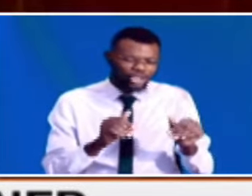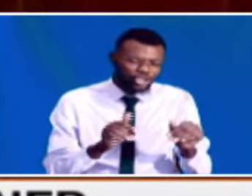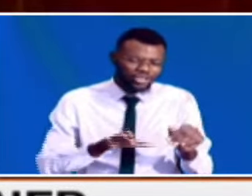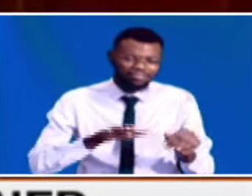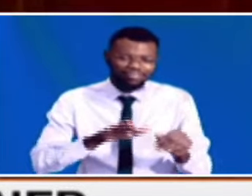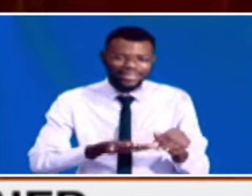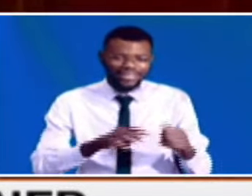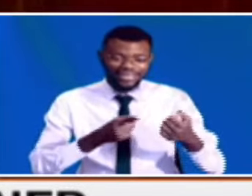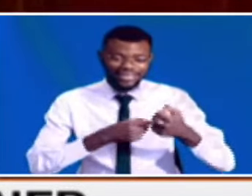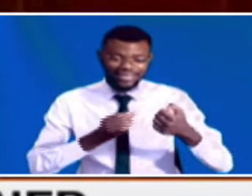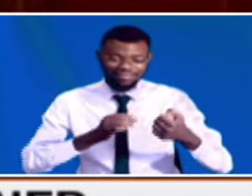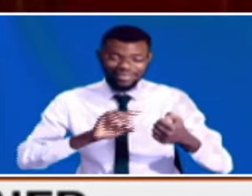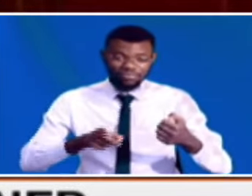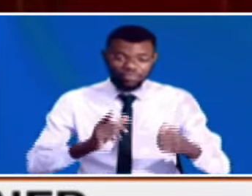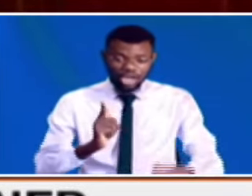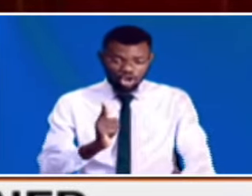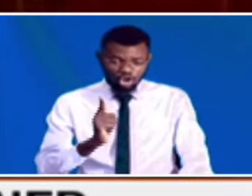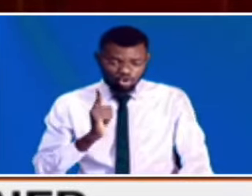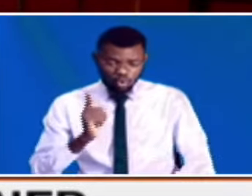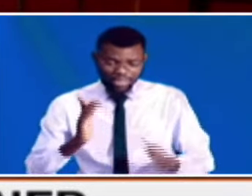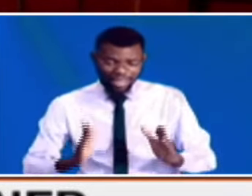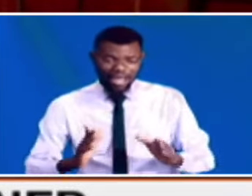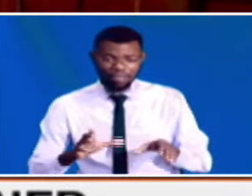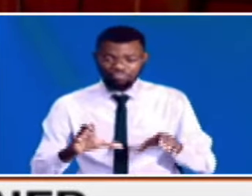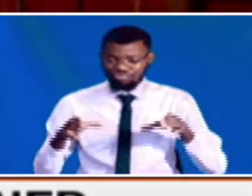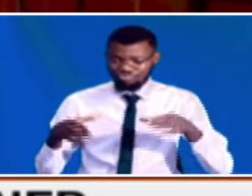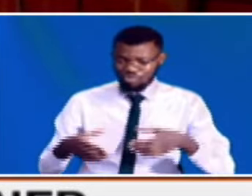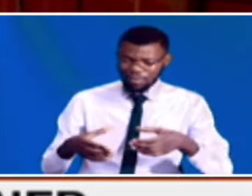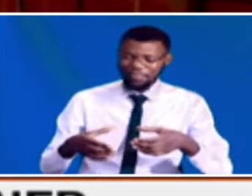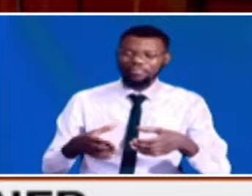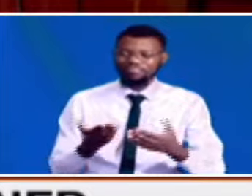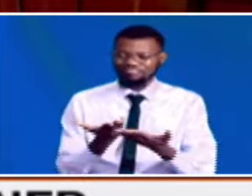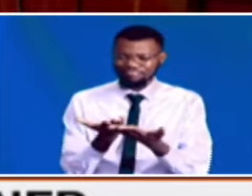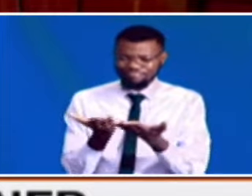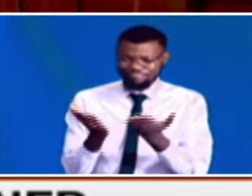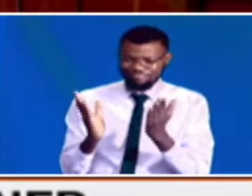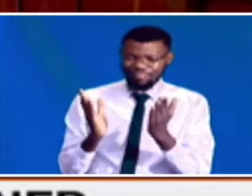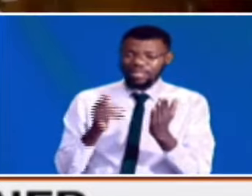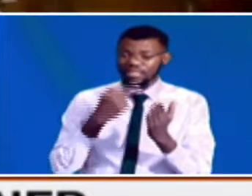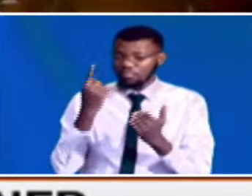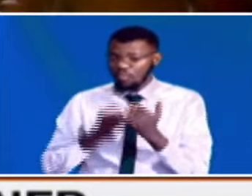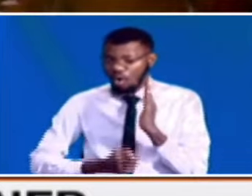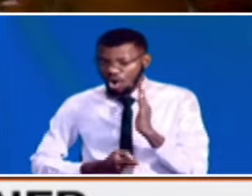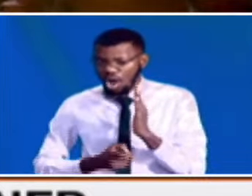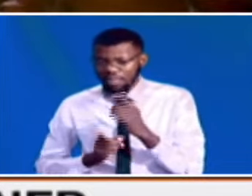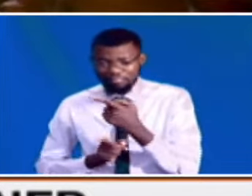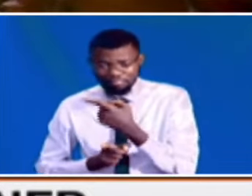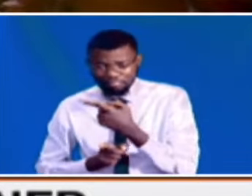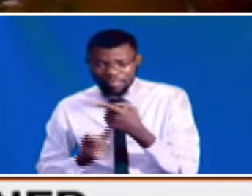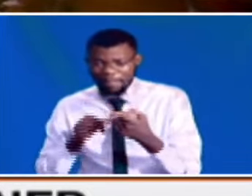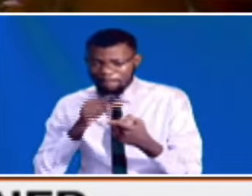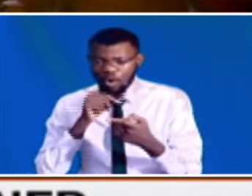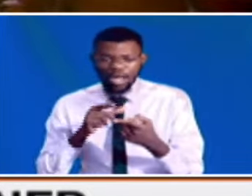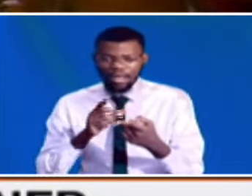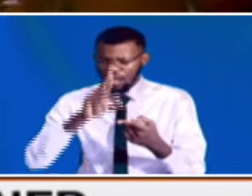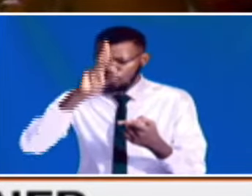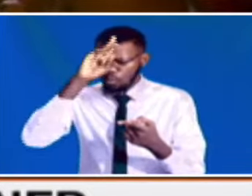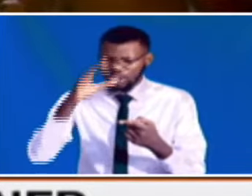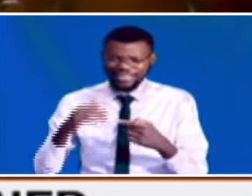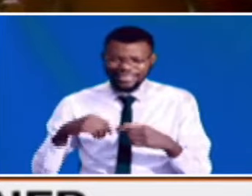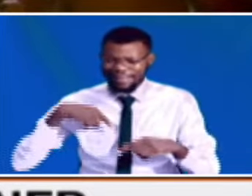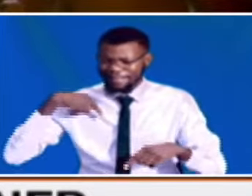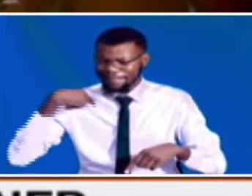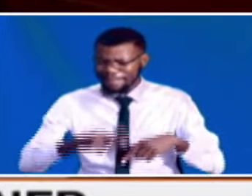shillings. Njoroge's legal team, including Duncan Okach and Lempaso Yinka, argue that their client was mishandled during